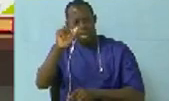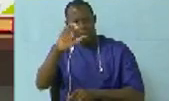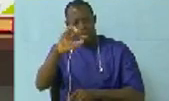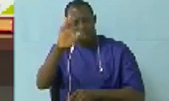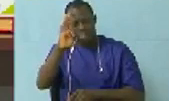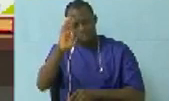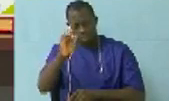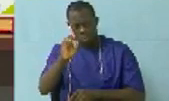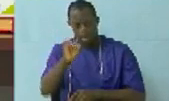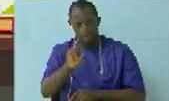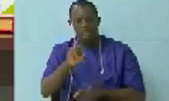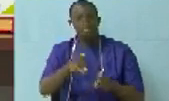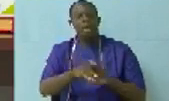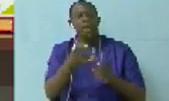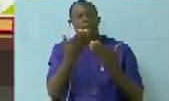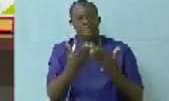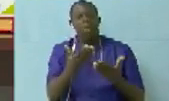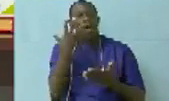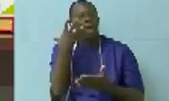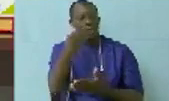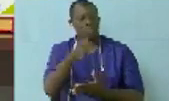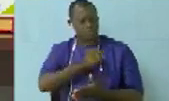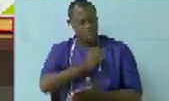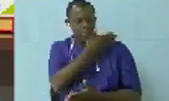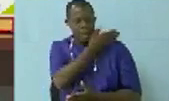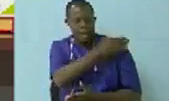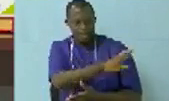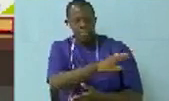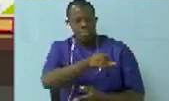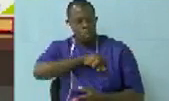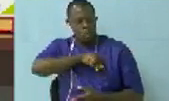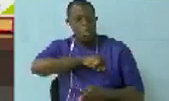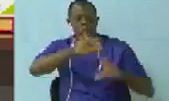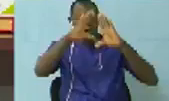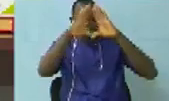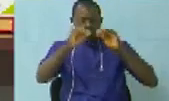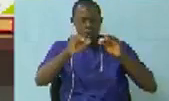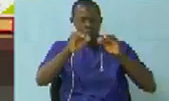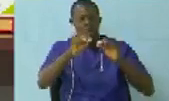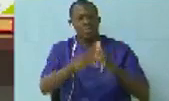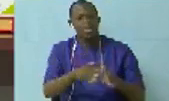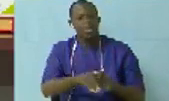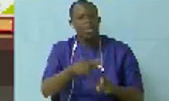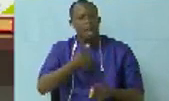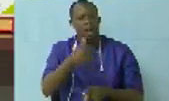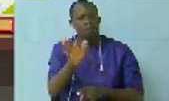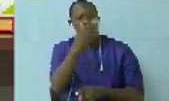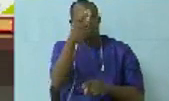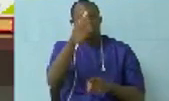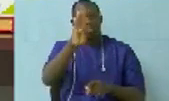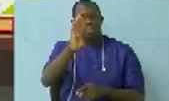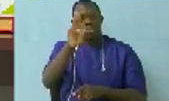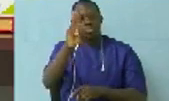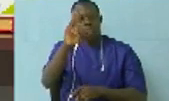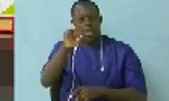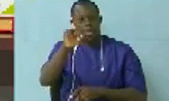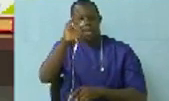So that was how I left his office. I went to Bunja's